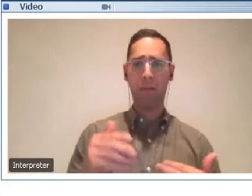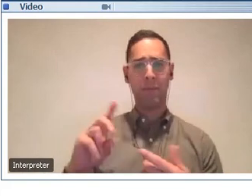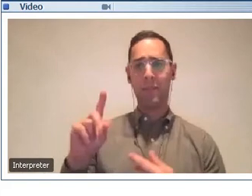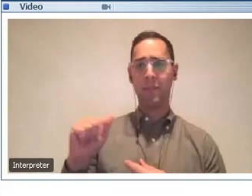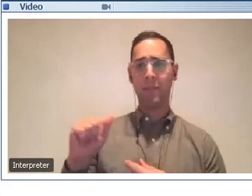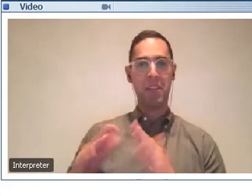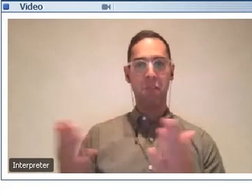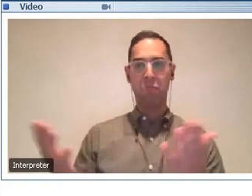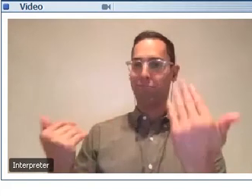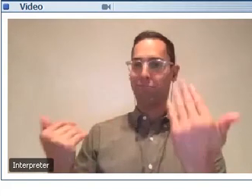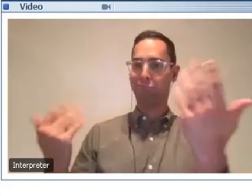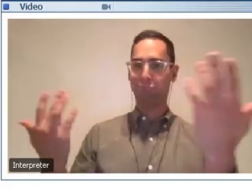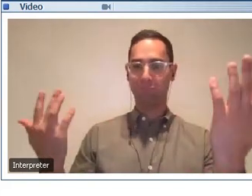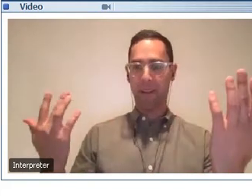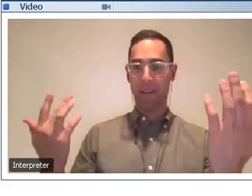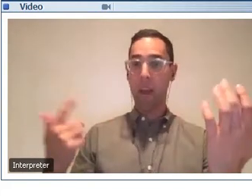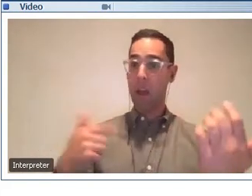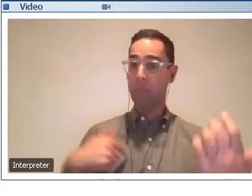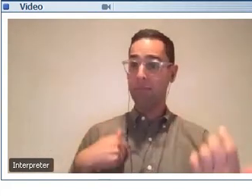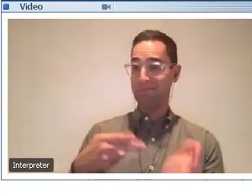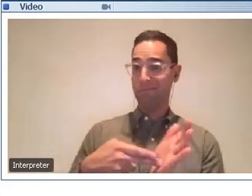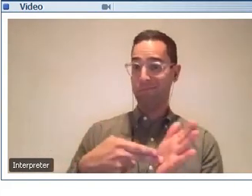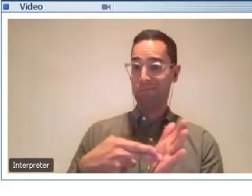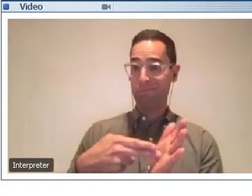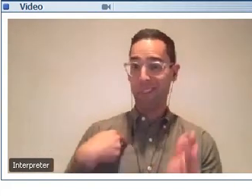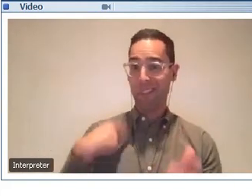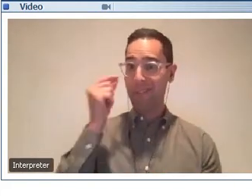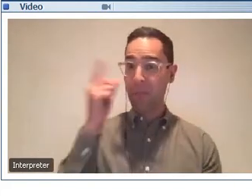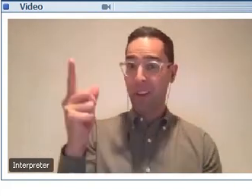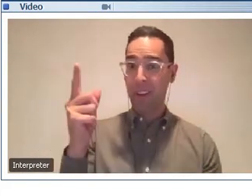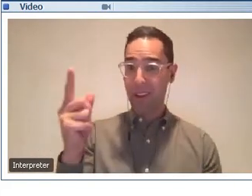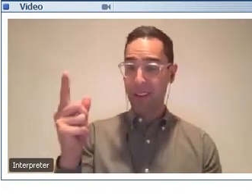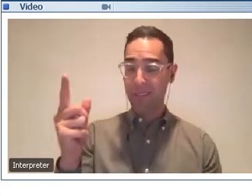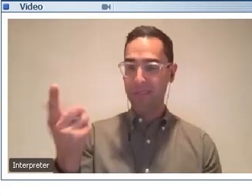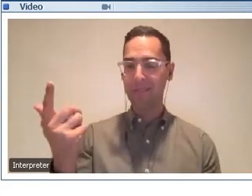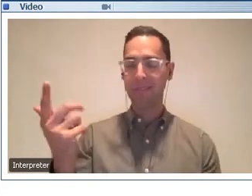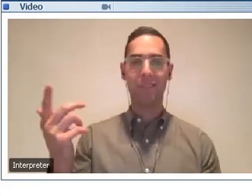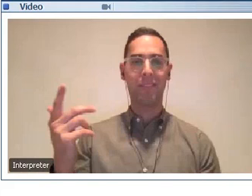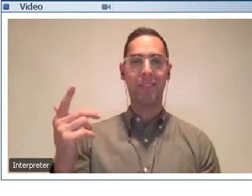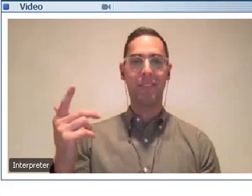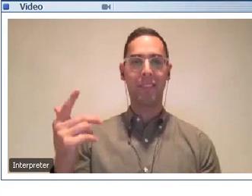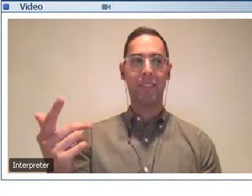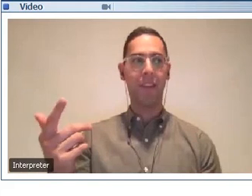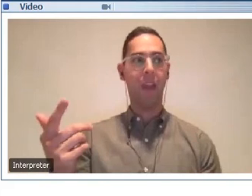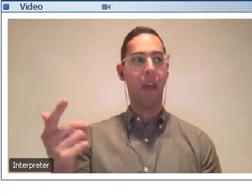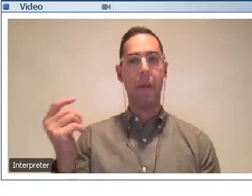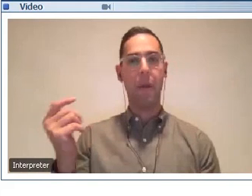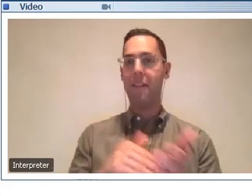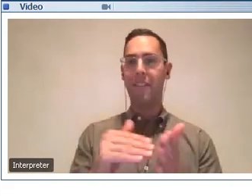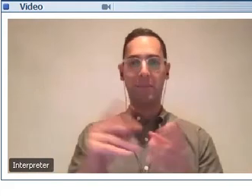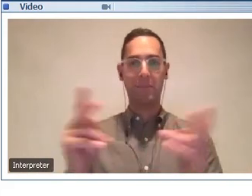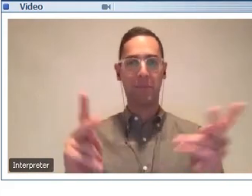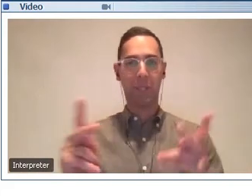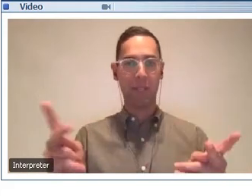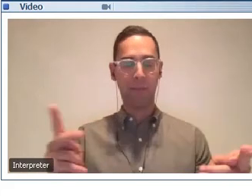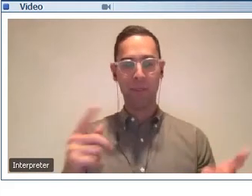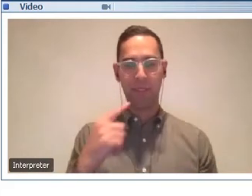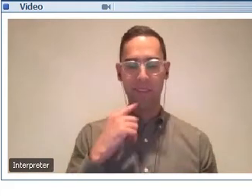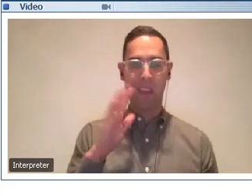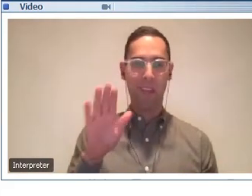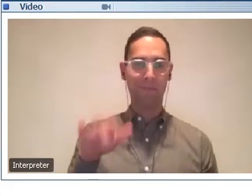by the number of people who have come forward and sort of said to me, you know, so often the conversations